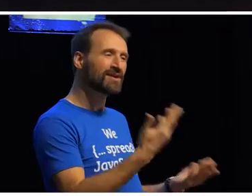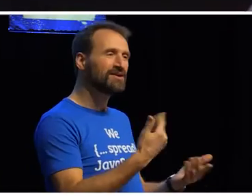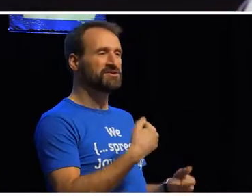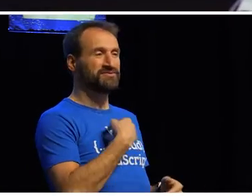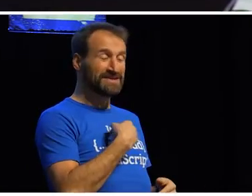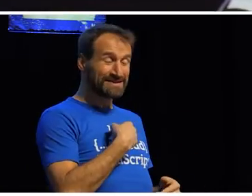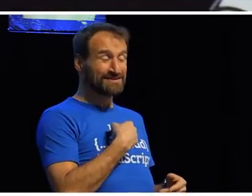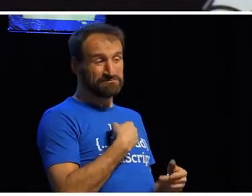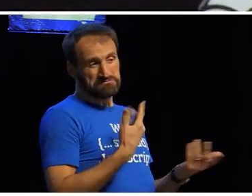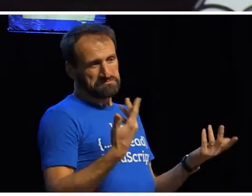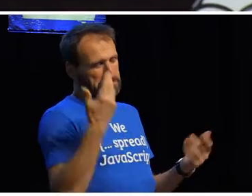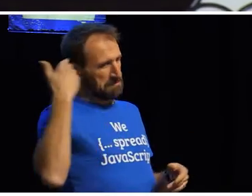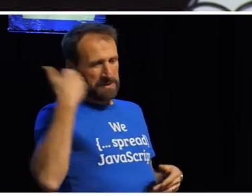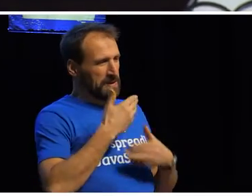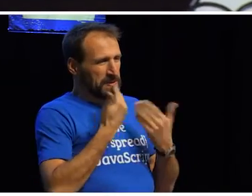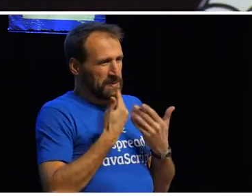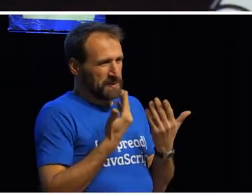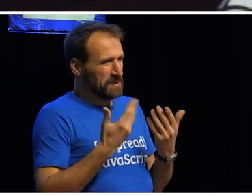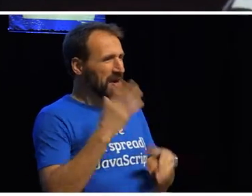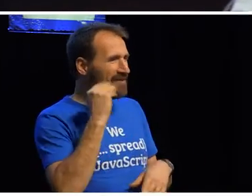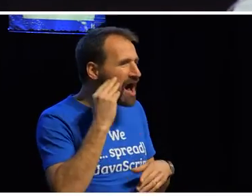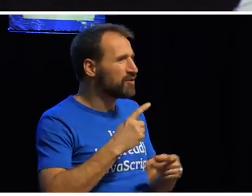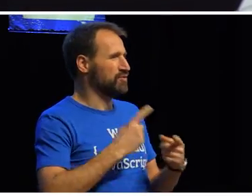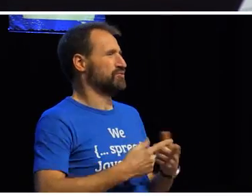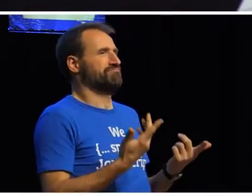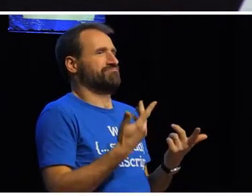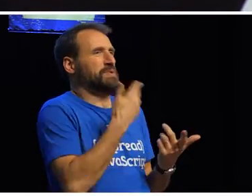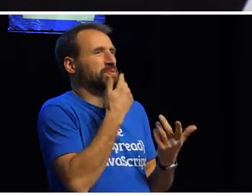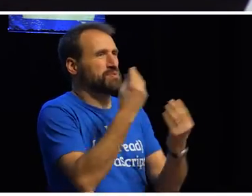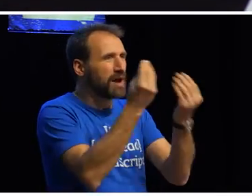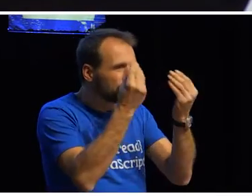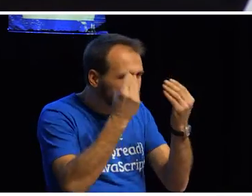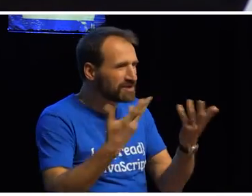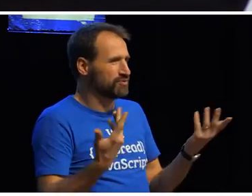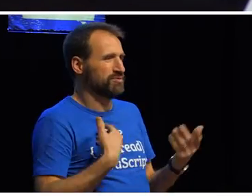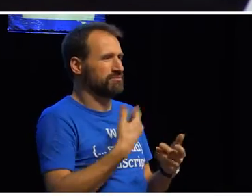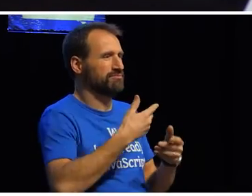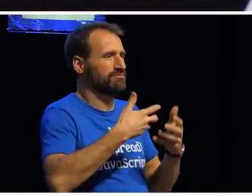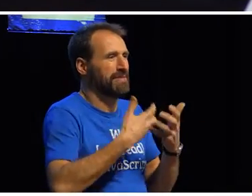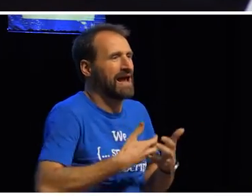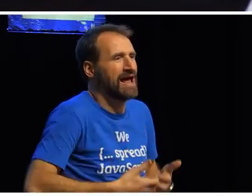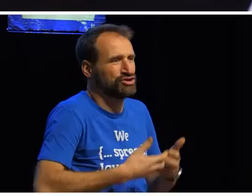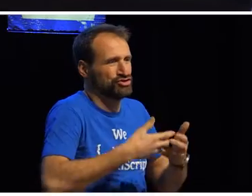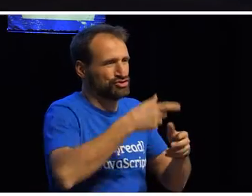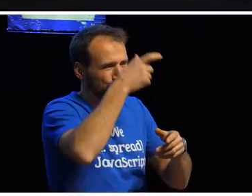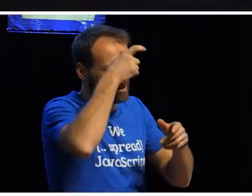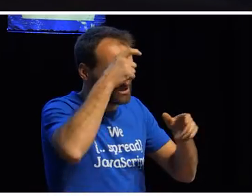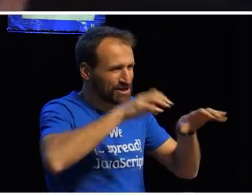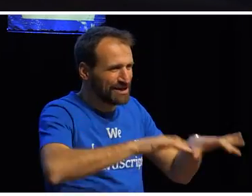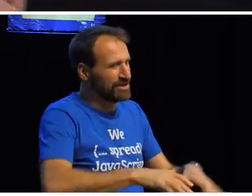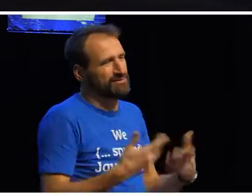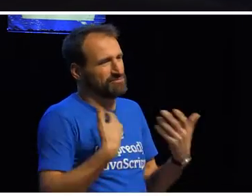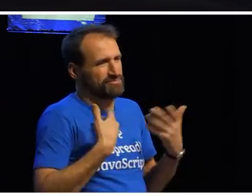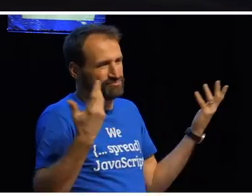formal experience or education with, you know, mechanical engineering, you know, this is so friendly enough that I